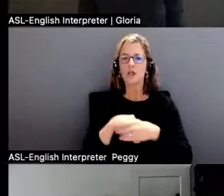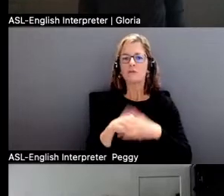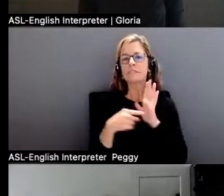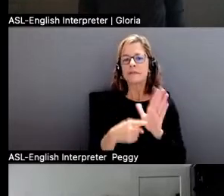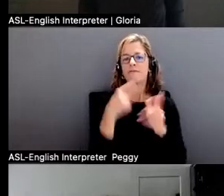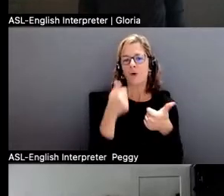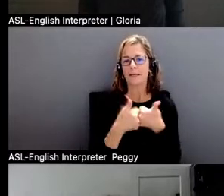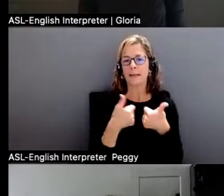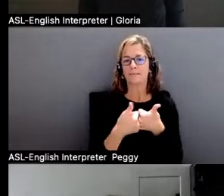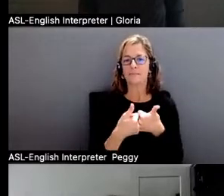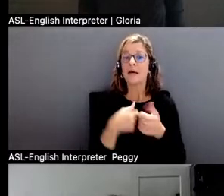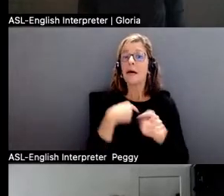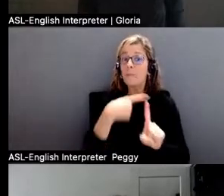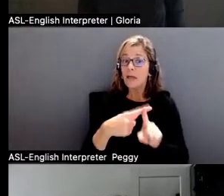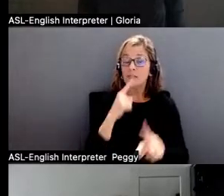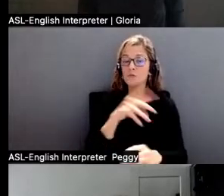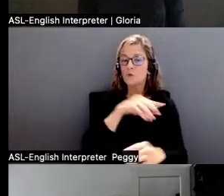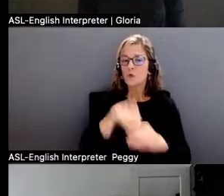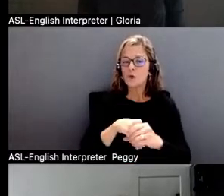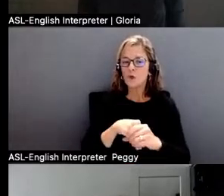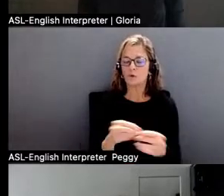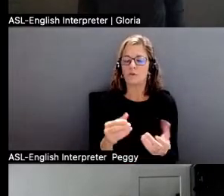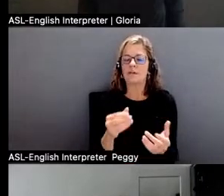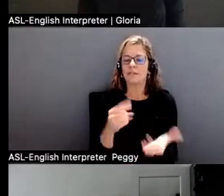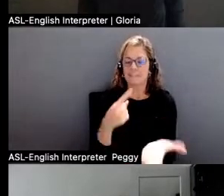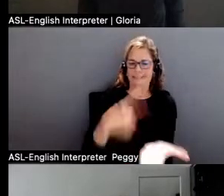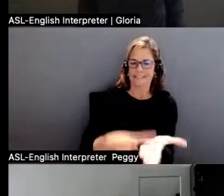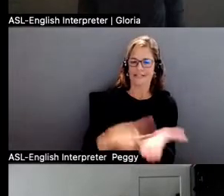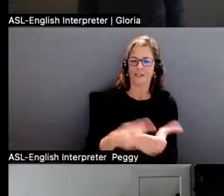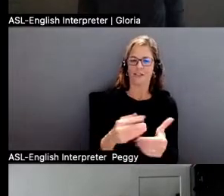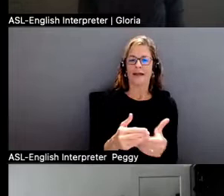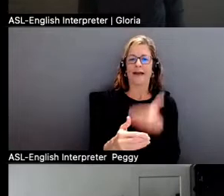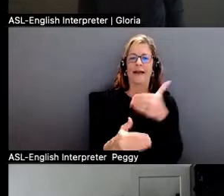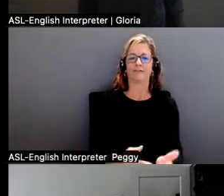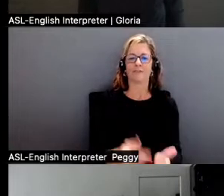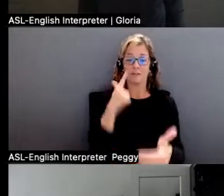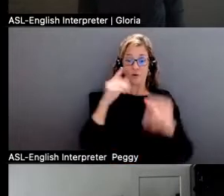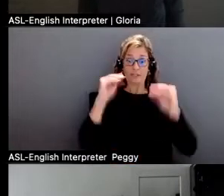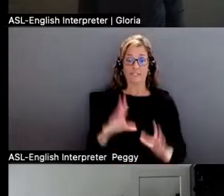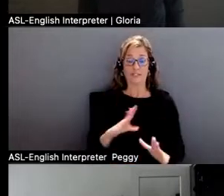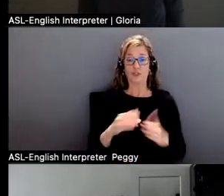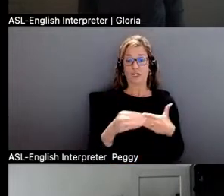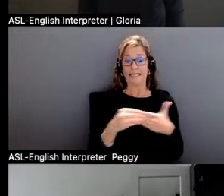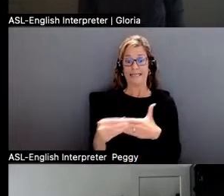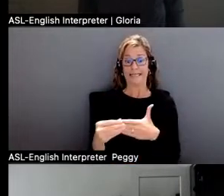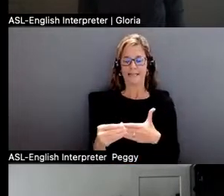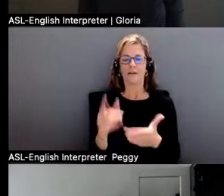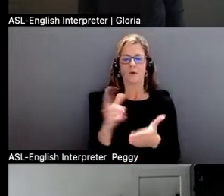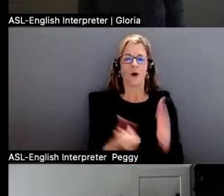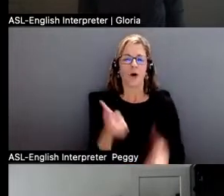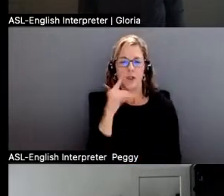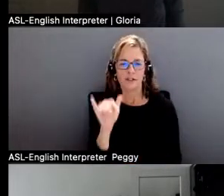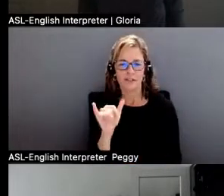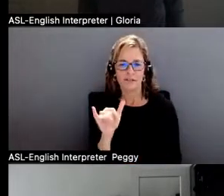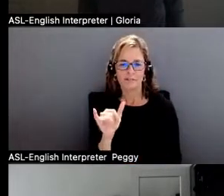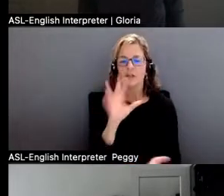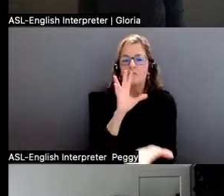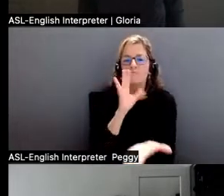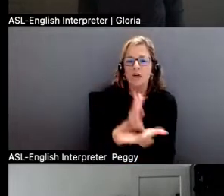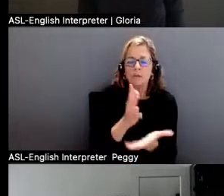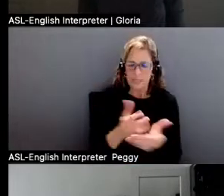questions facilitators would need to lead a conversation about the connection between in-game skills, behaviors,